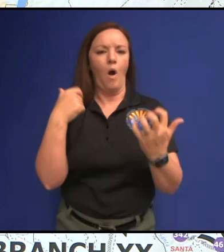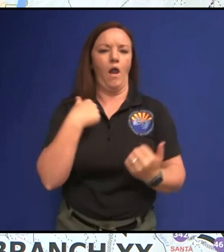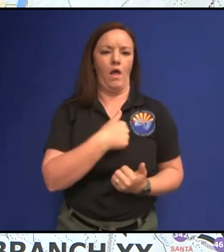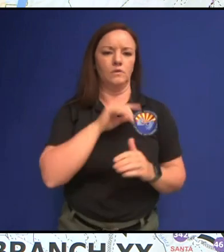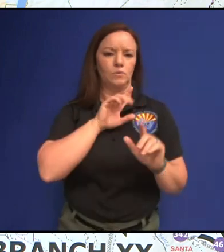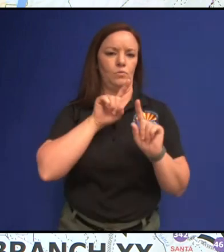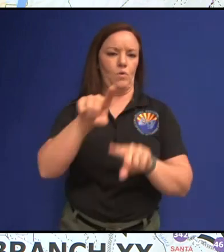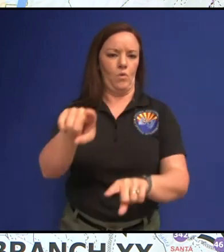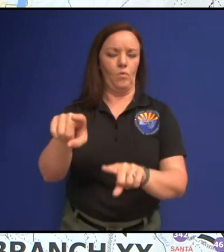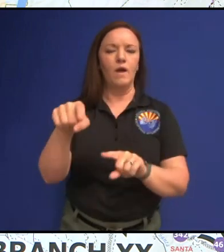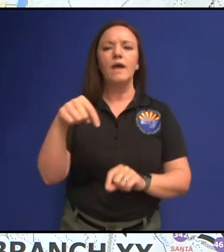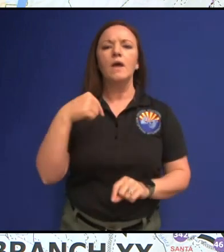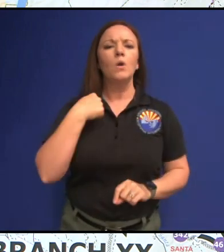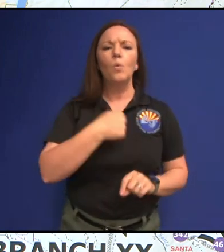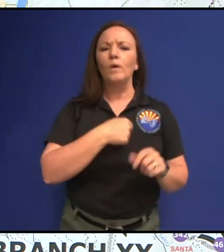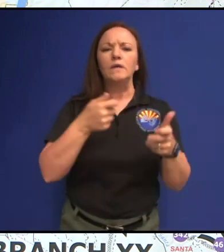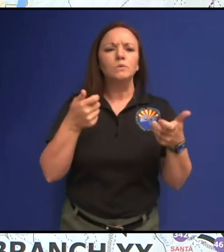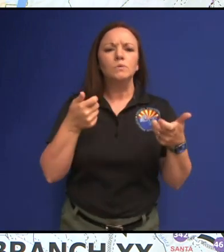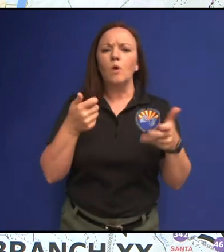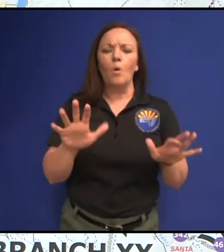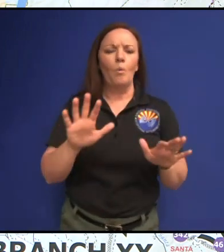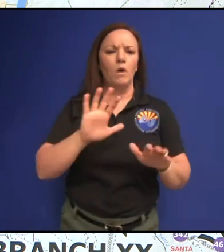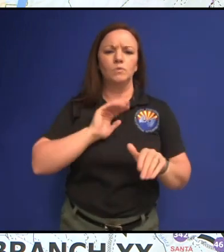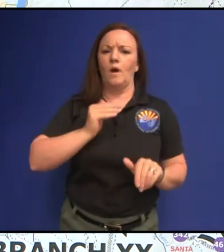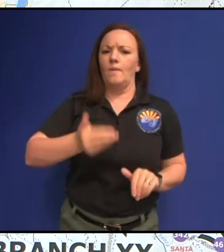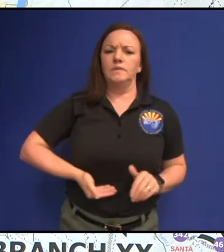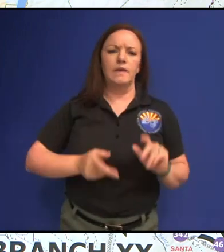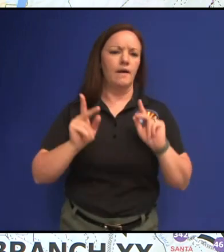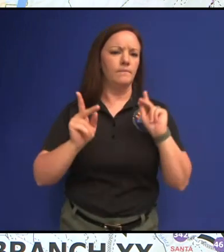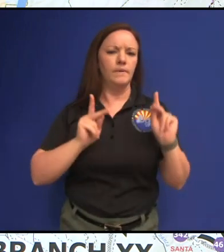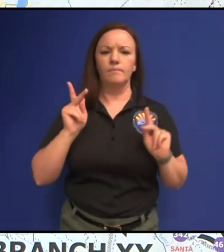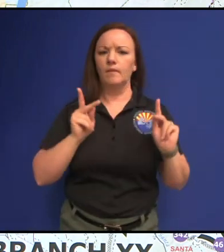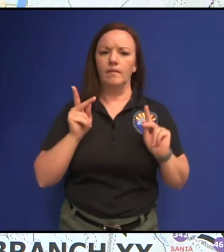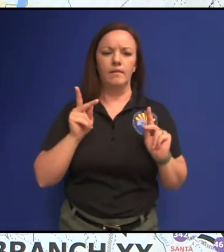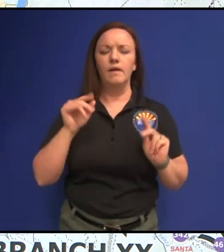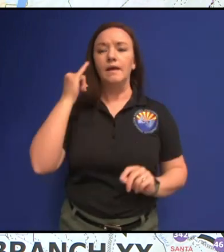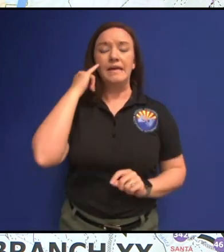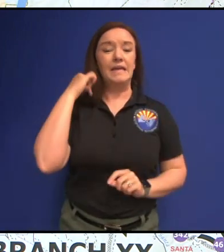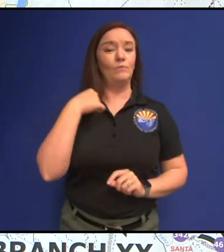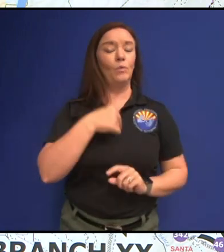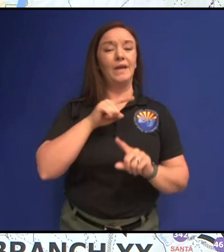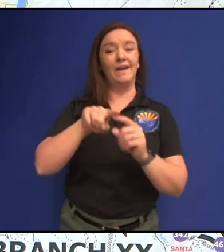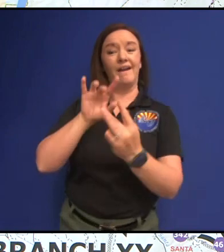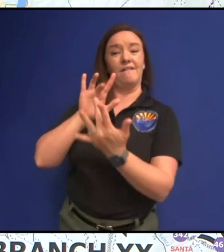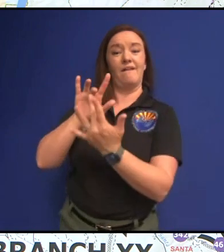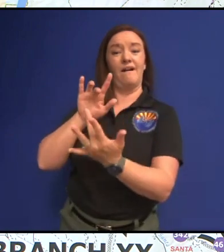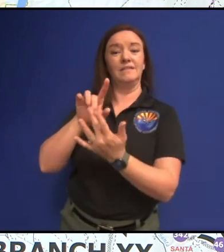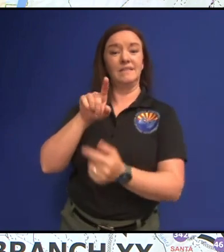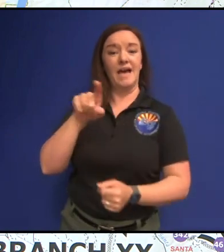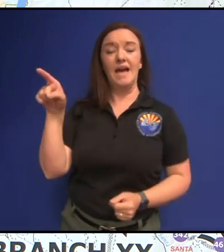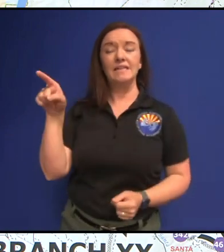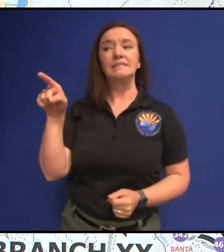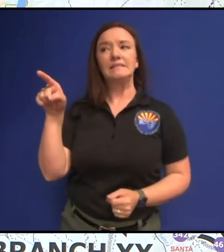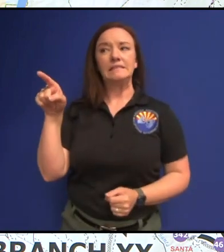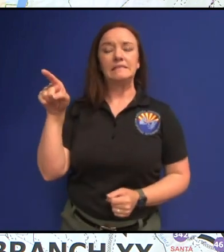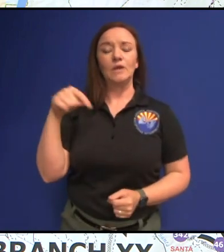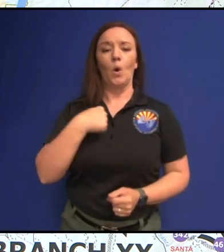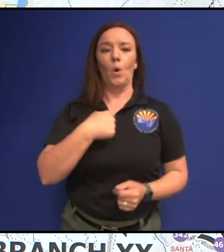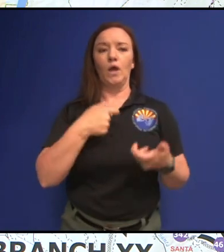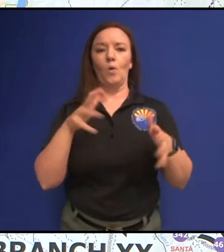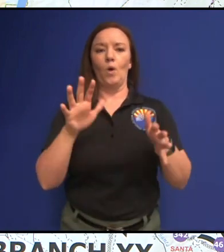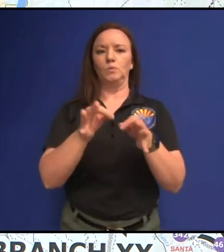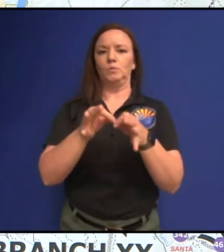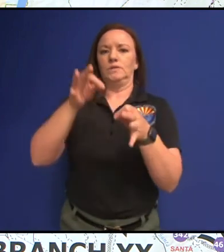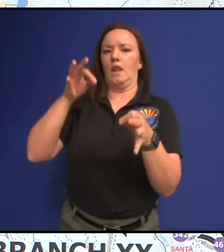anything that is going to make people upset. If we can't get a hold of people, we also don't want to delay the work. So what that means is